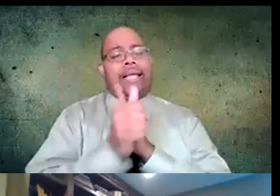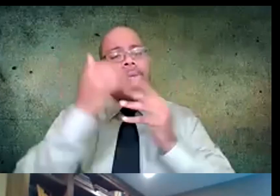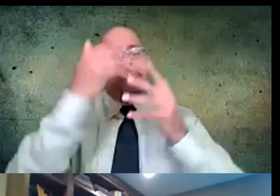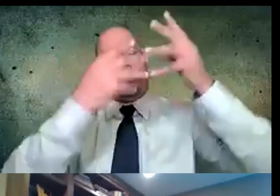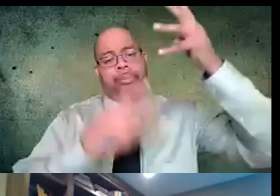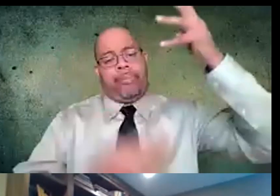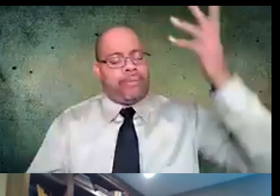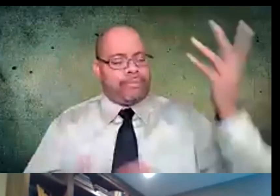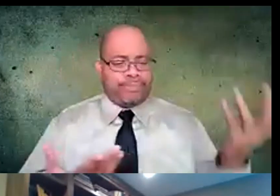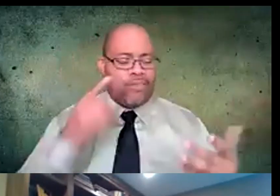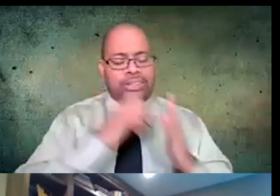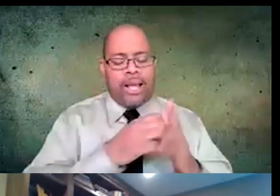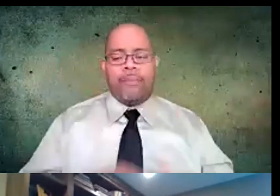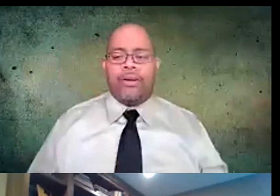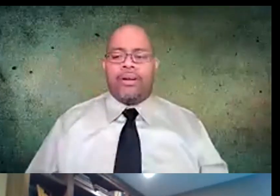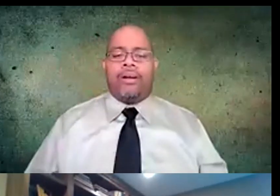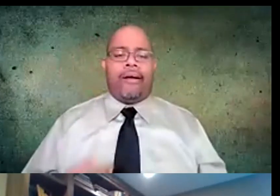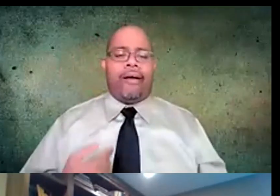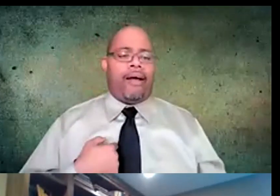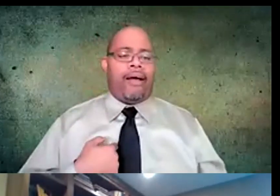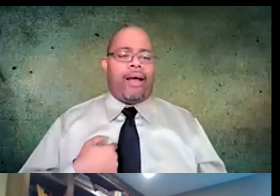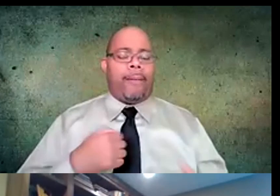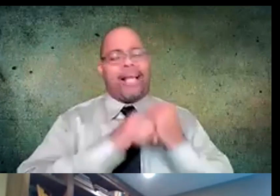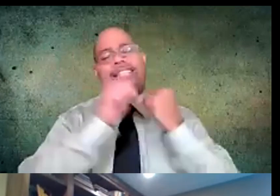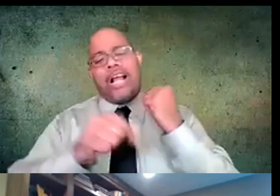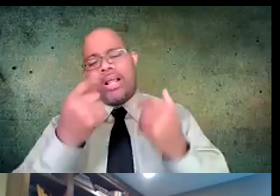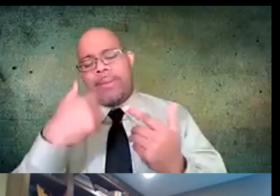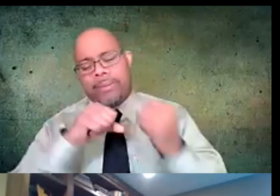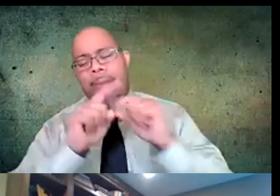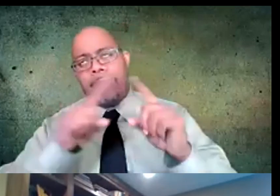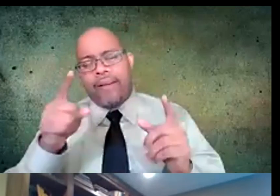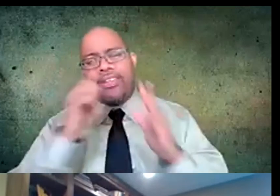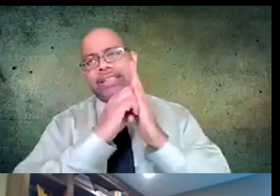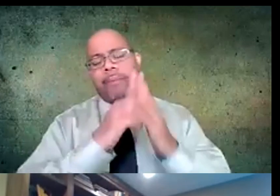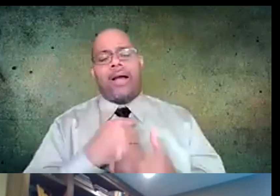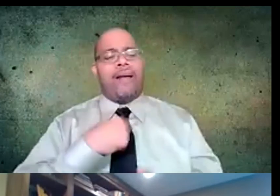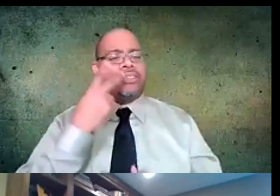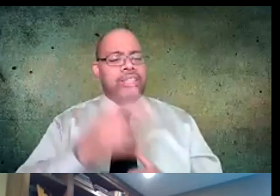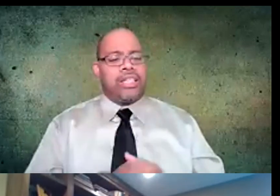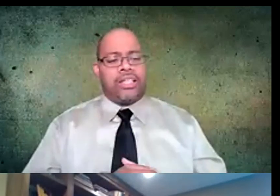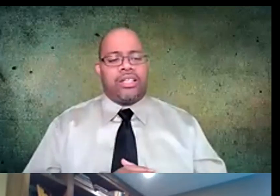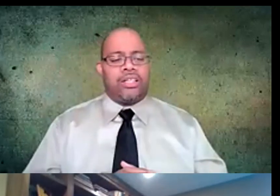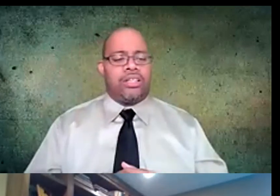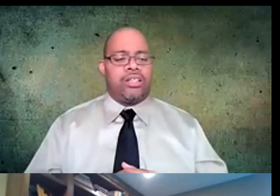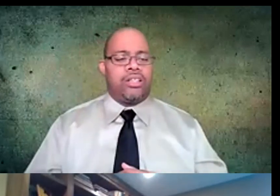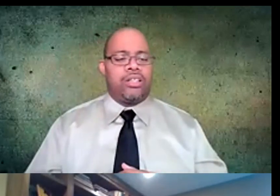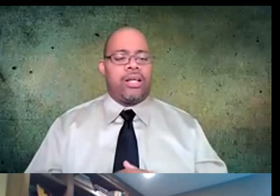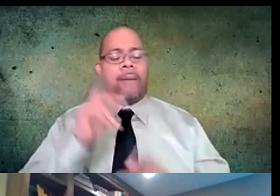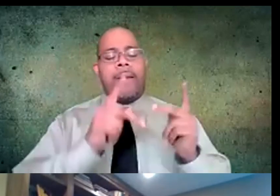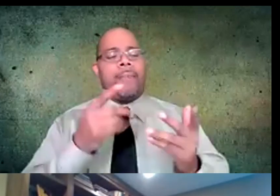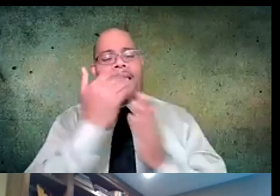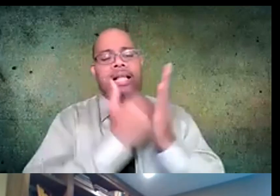CV, right? Like, for example, yeah, I'm exaggerating this a little bit. For example, I've seen, you know, people list